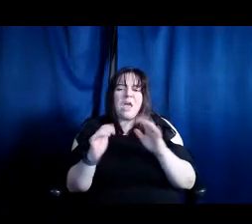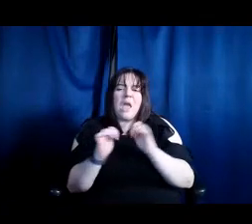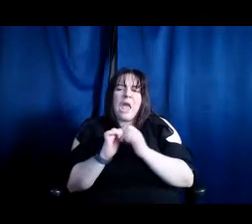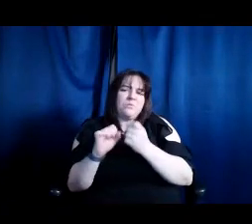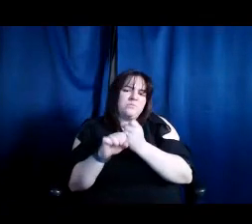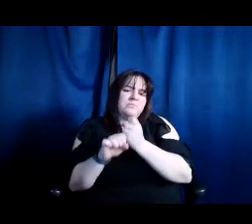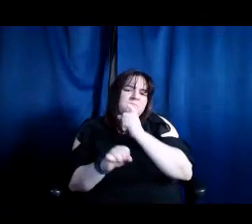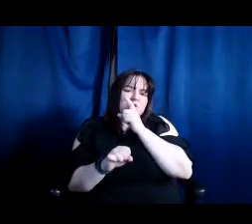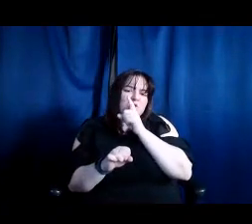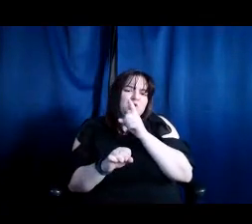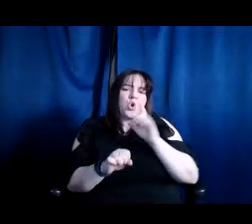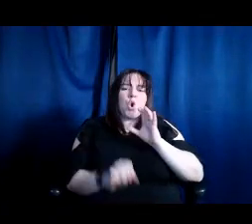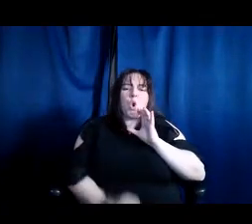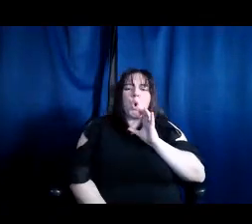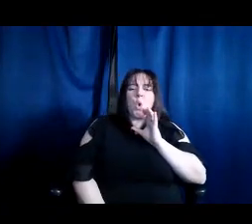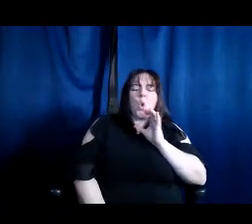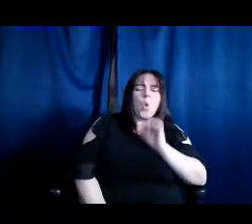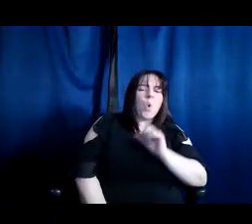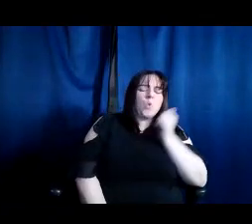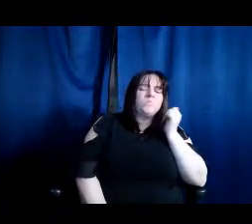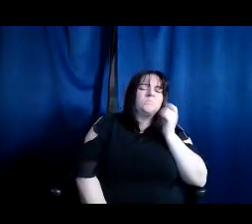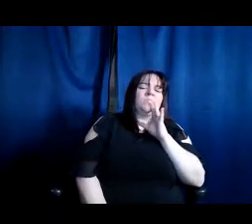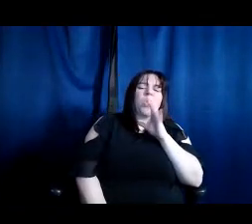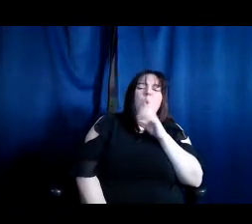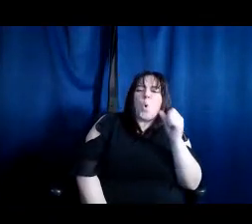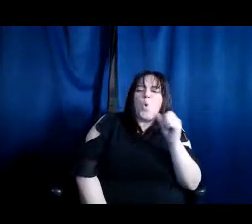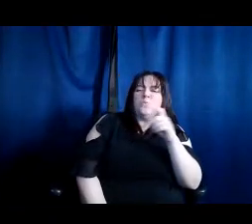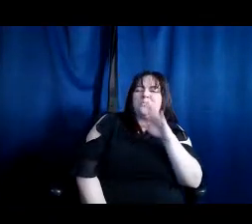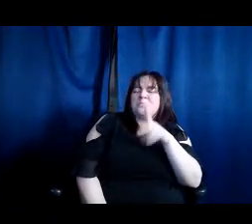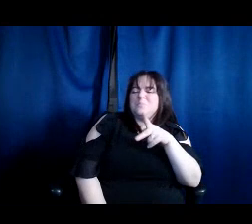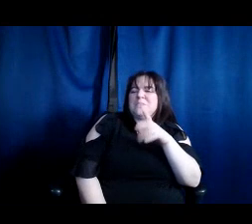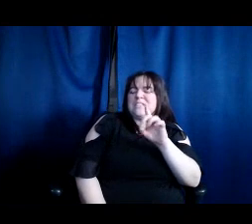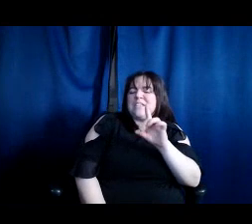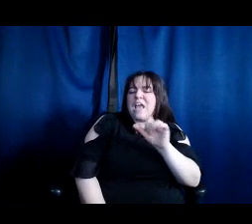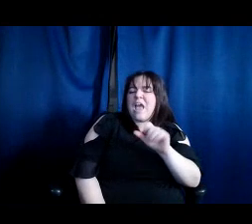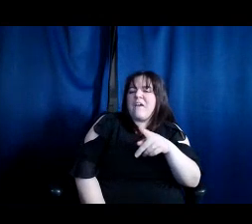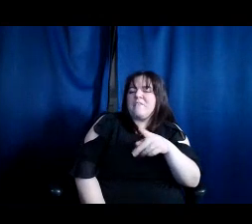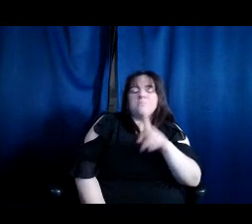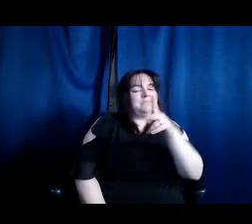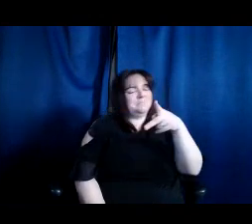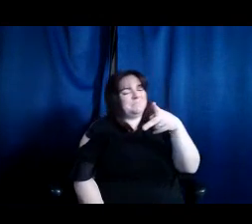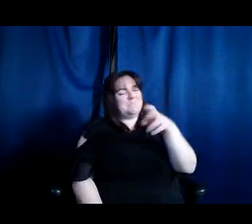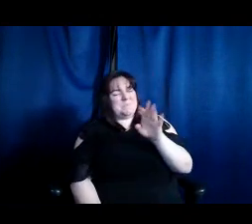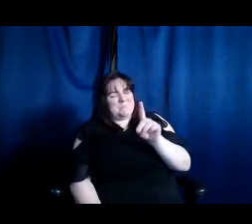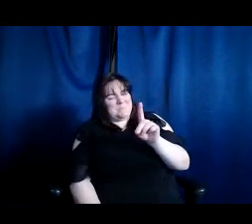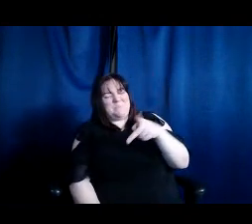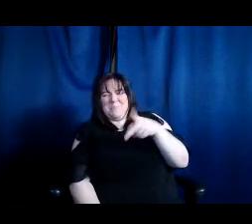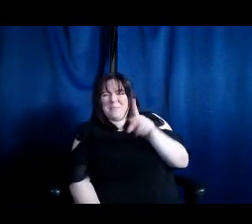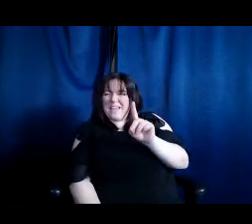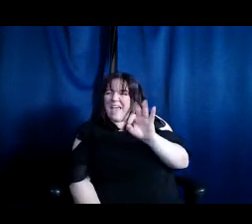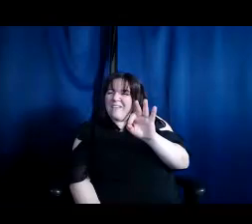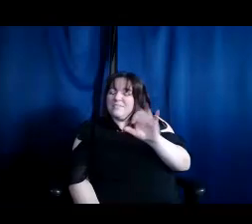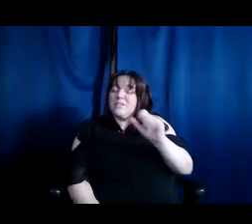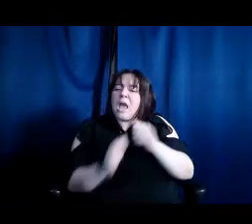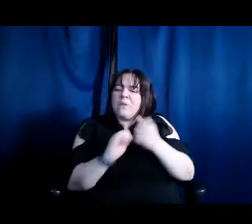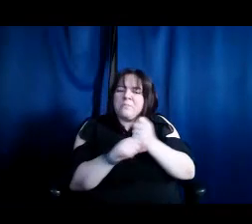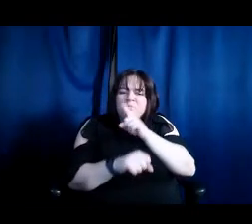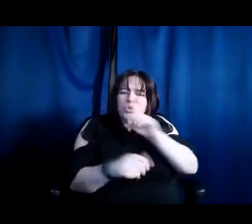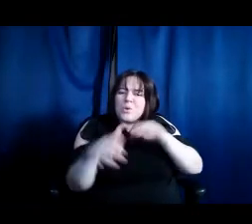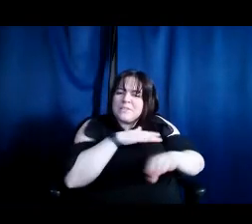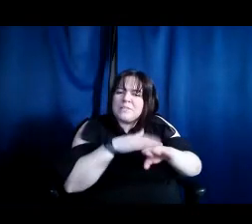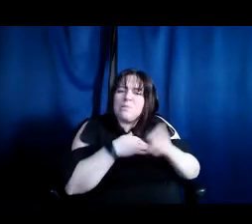PDFs loaded to your site are accessible? Are there resources available for someone to review your site accessibility to help you